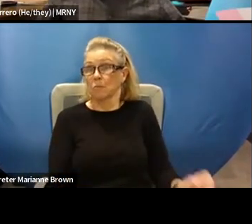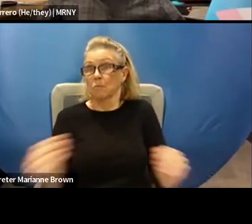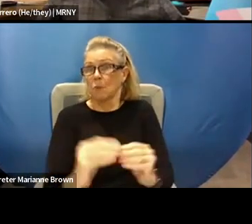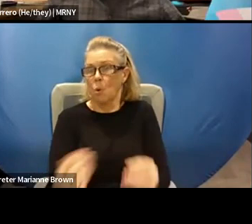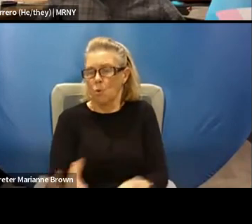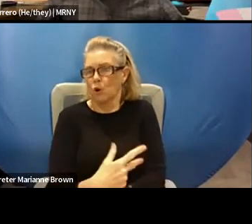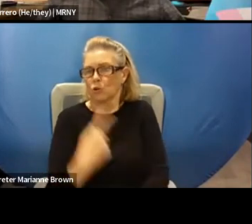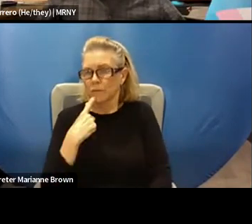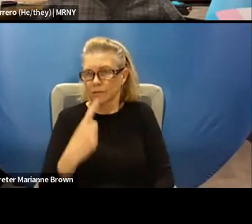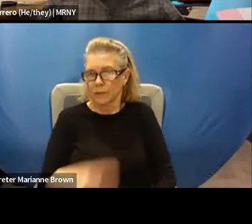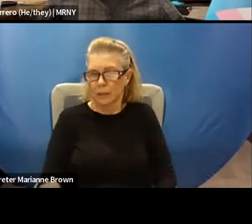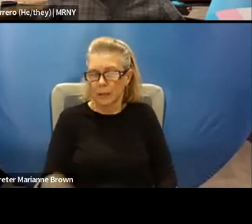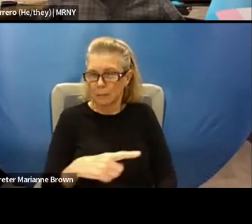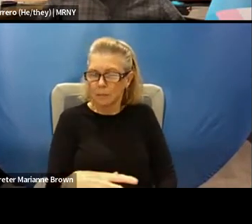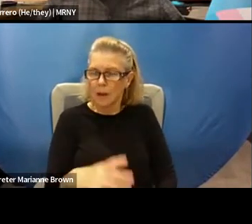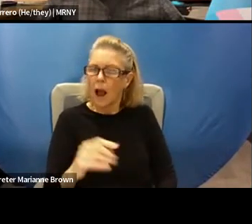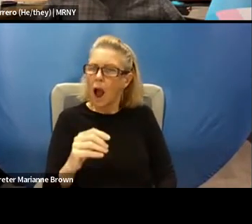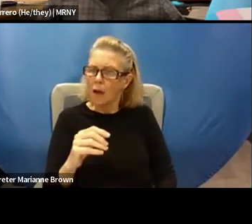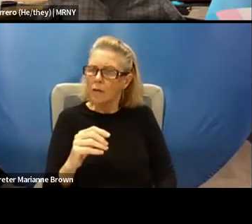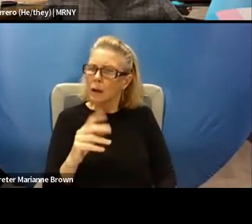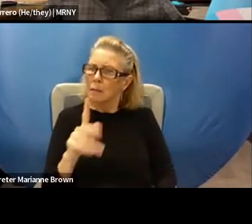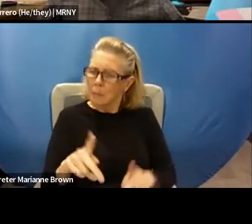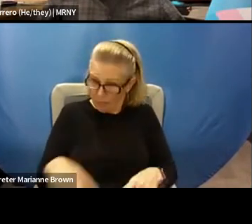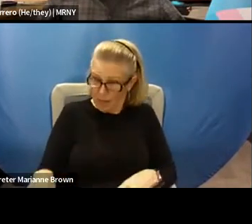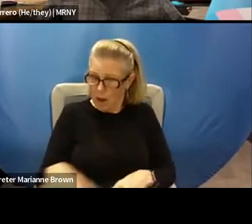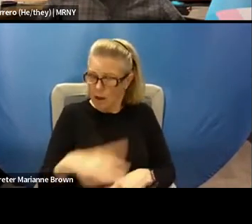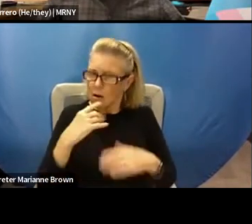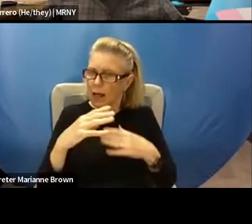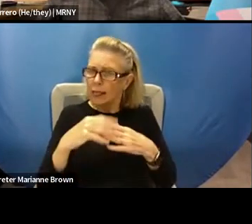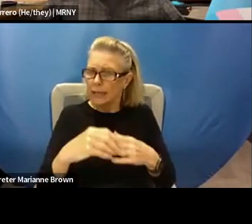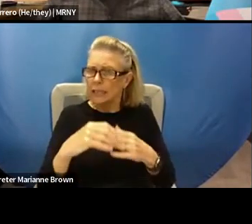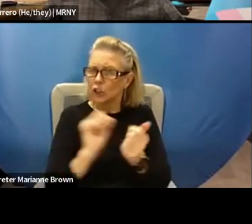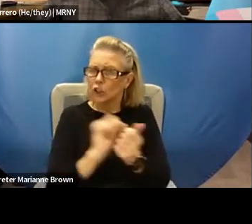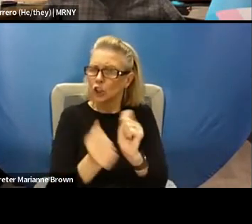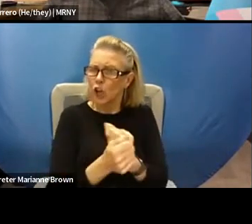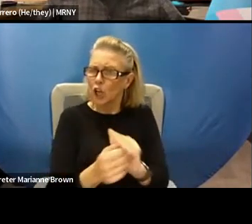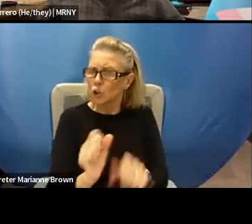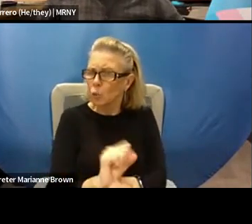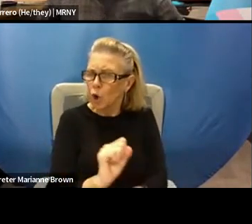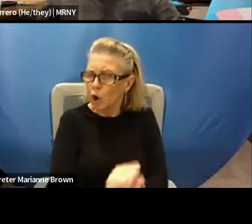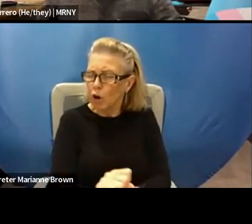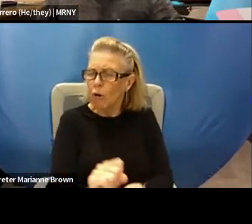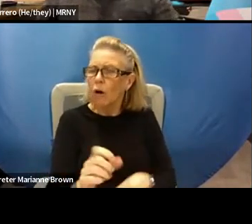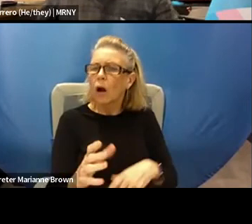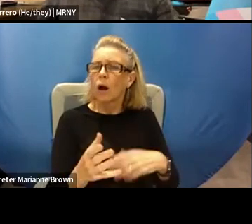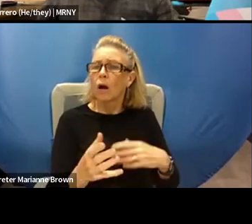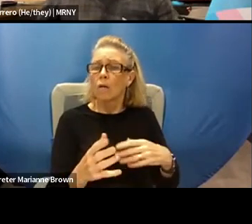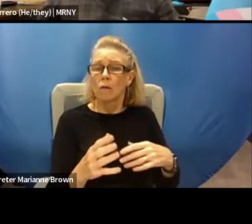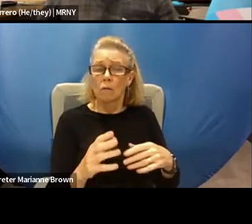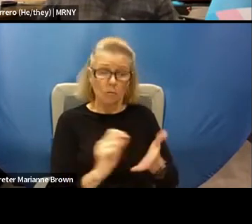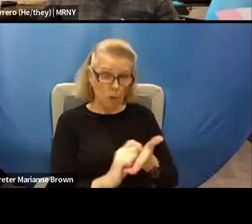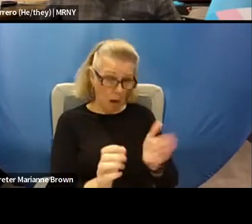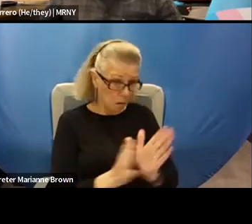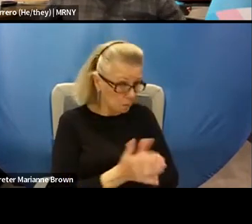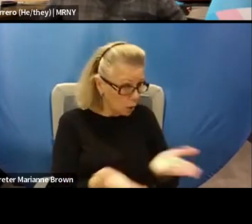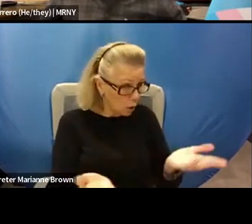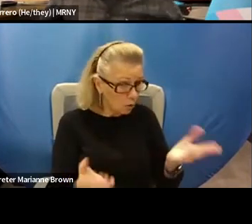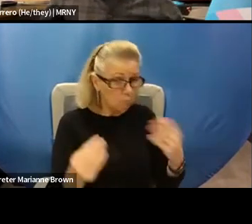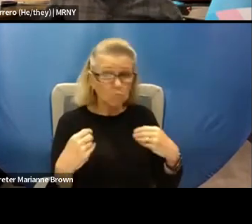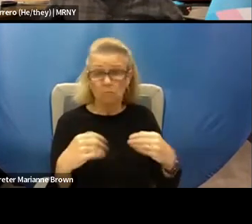are leading change work. Because writing a book, selling tickets,